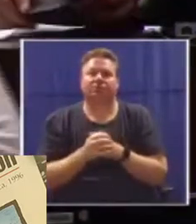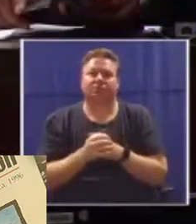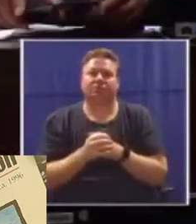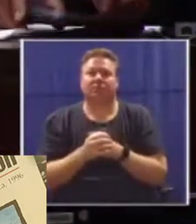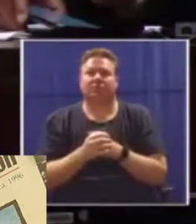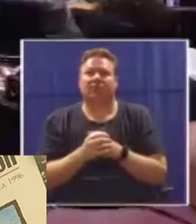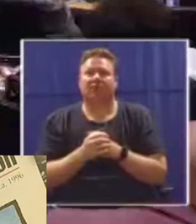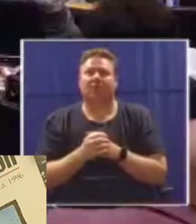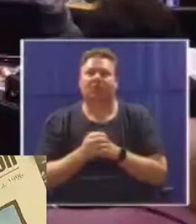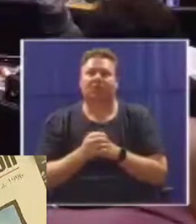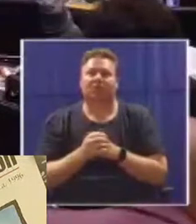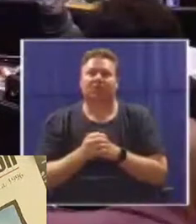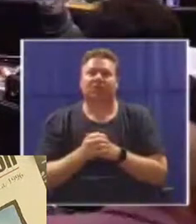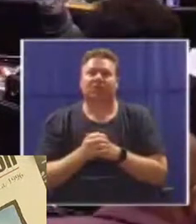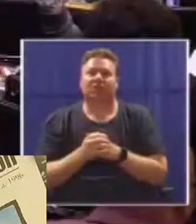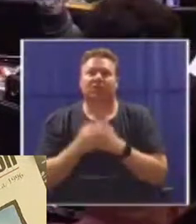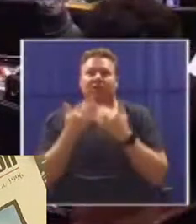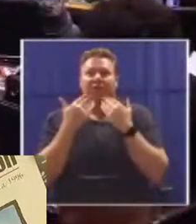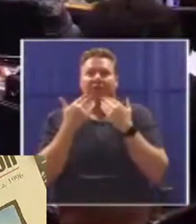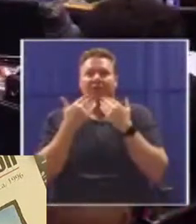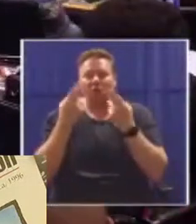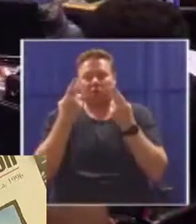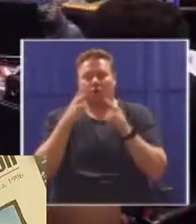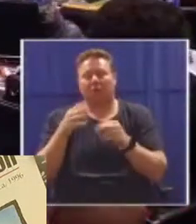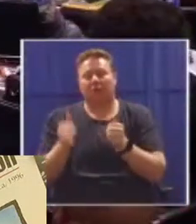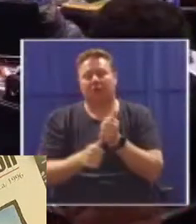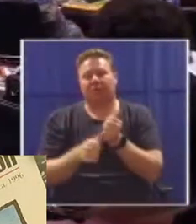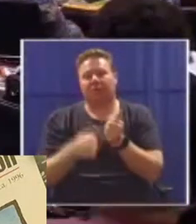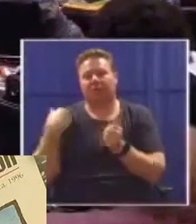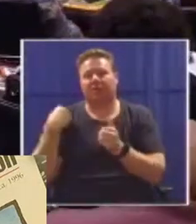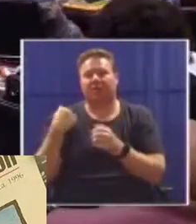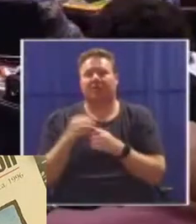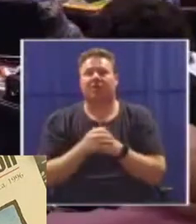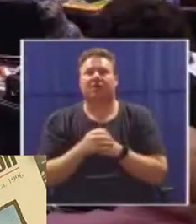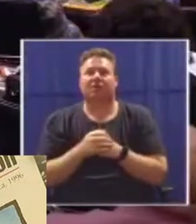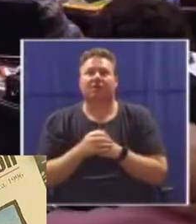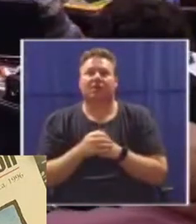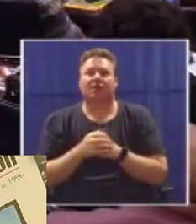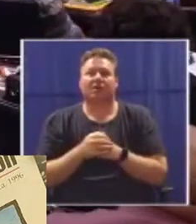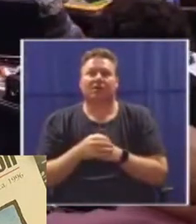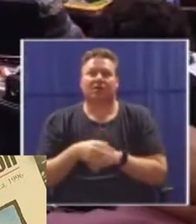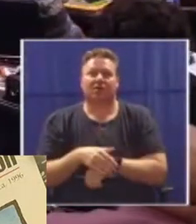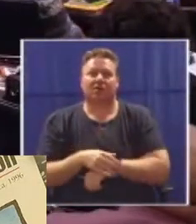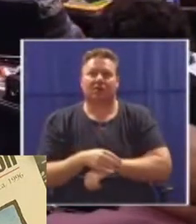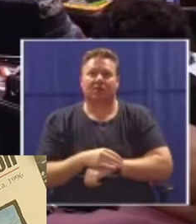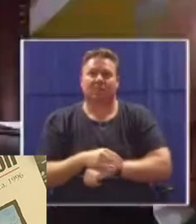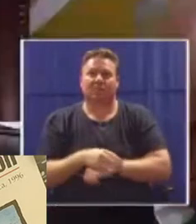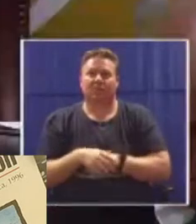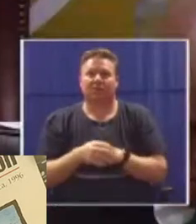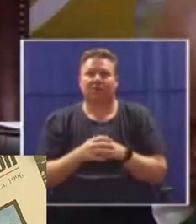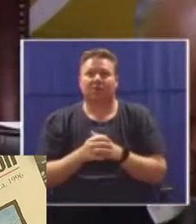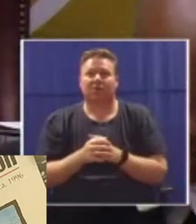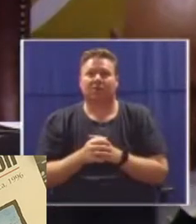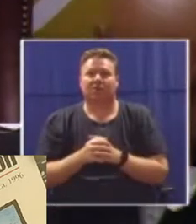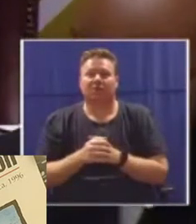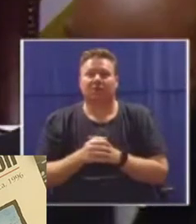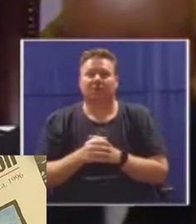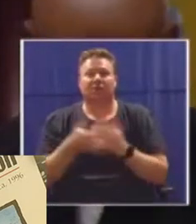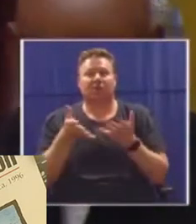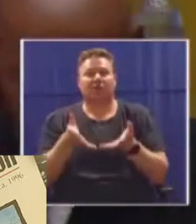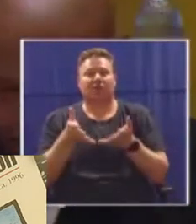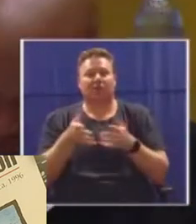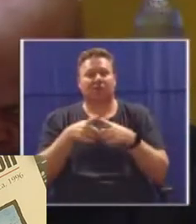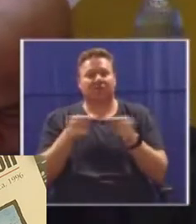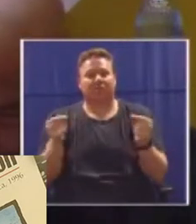I thank you very much. Thank you, Honorable Deputy Minister. That, honorable